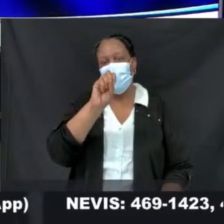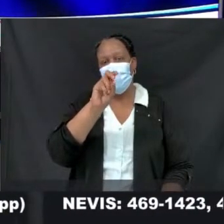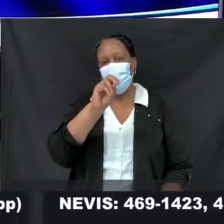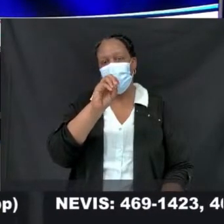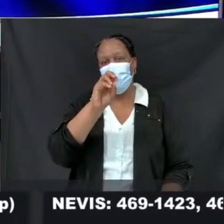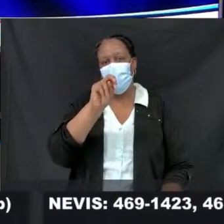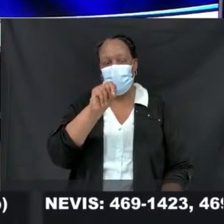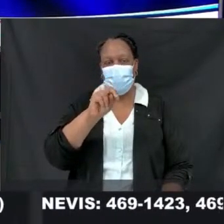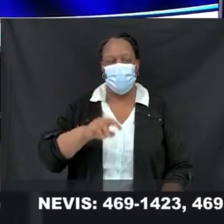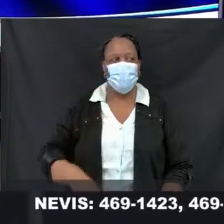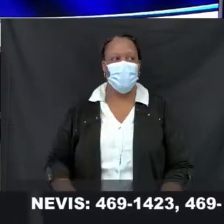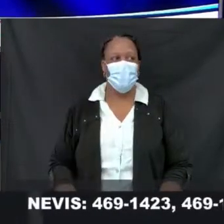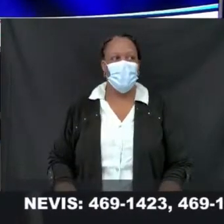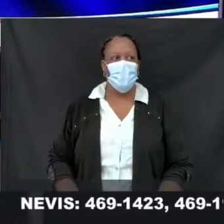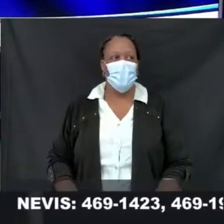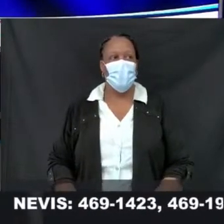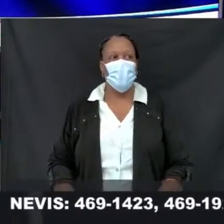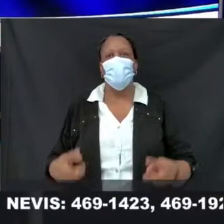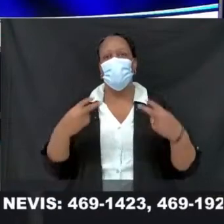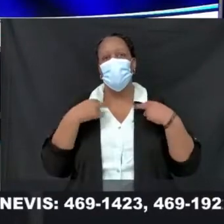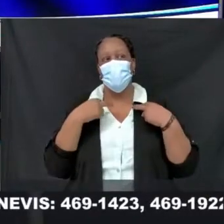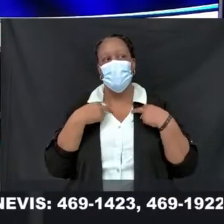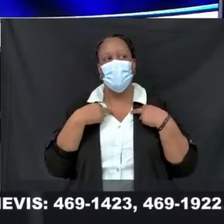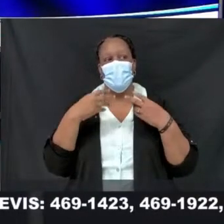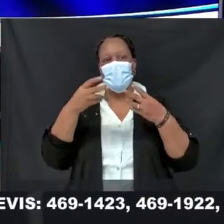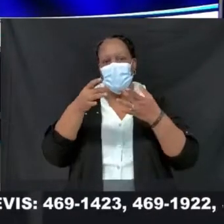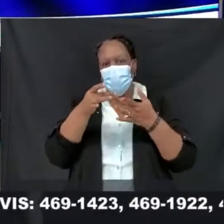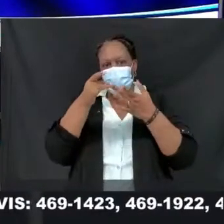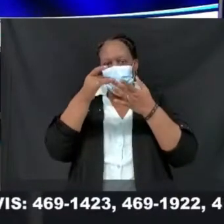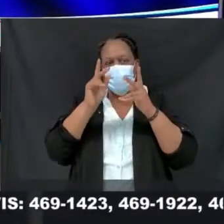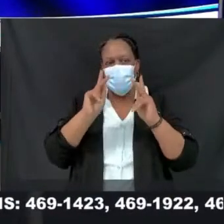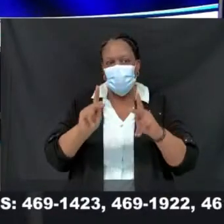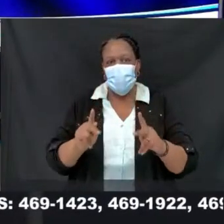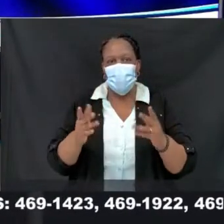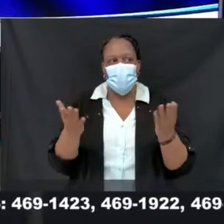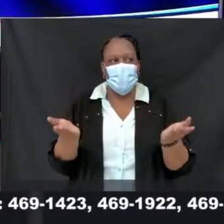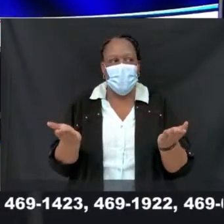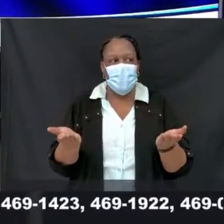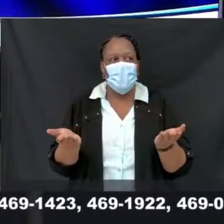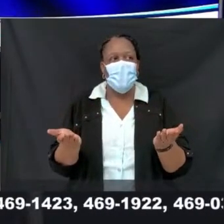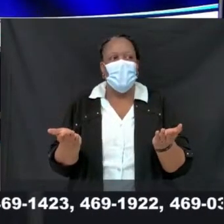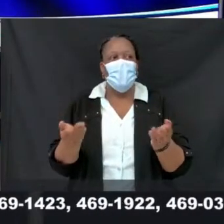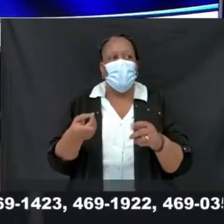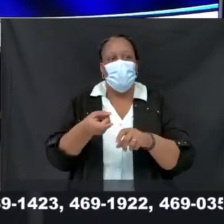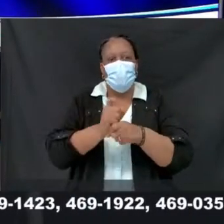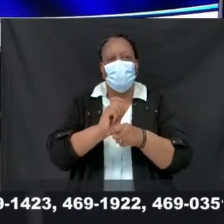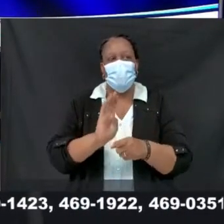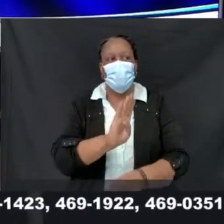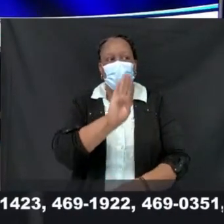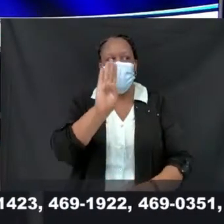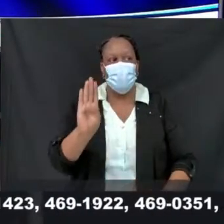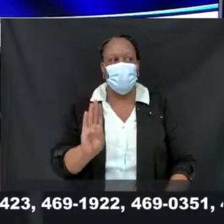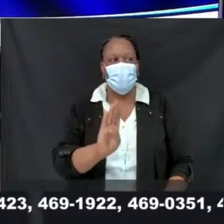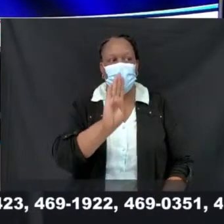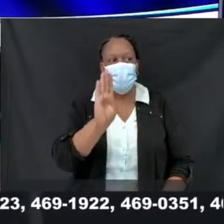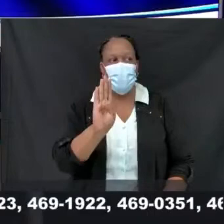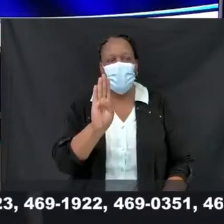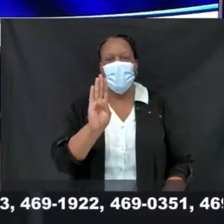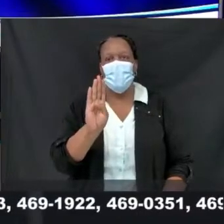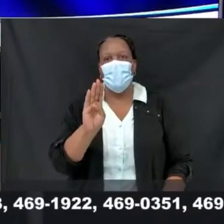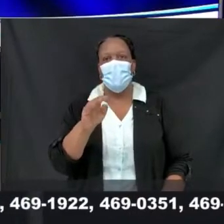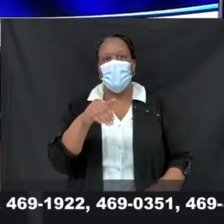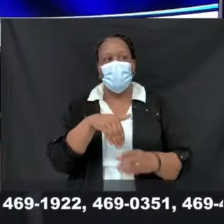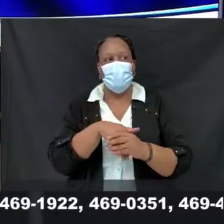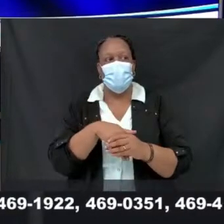today from the Military Liaison Office in Bridgetown, Barbados, Lieutenant Colonel